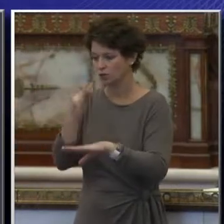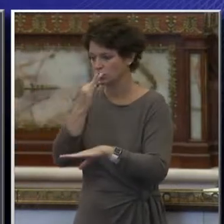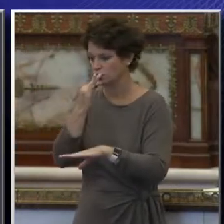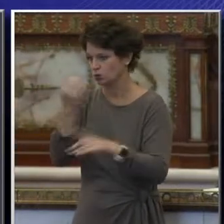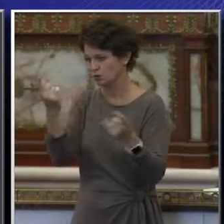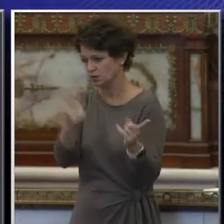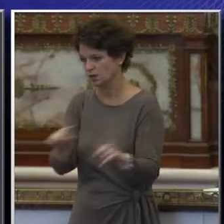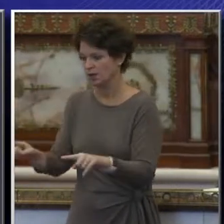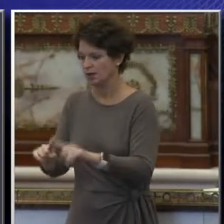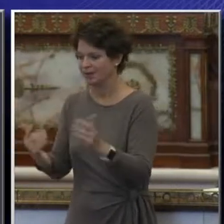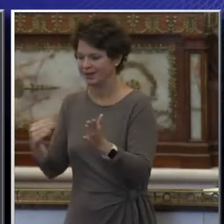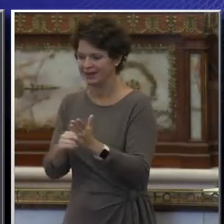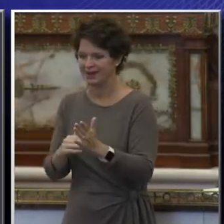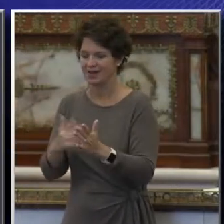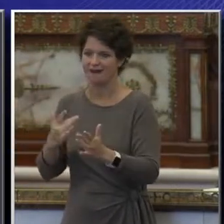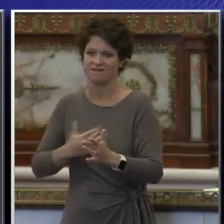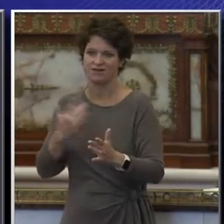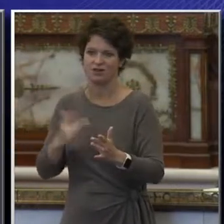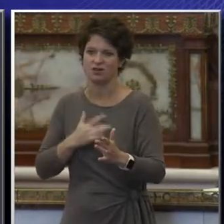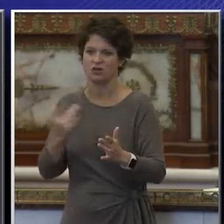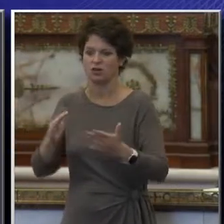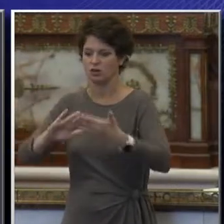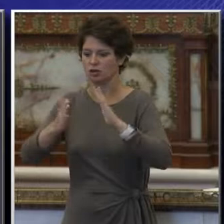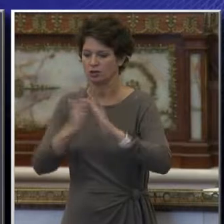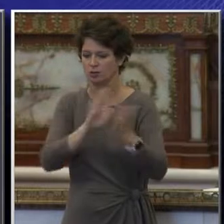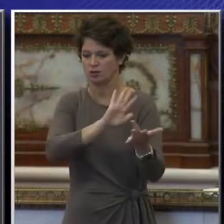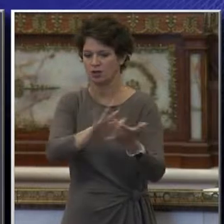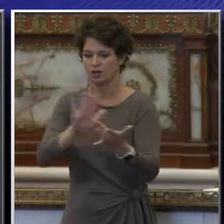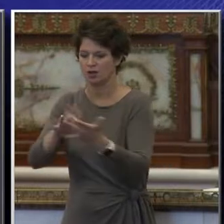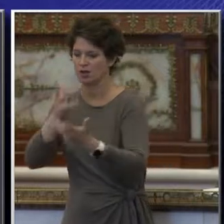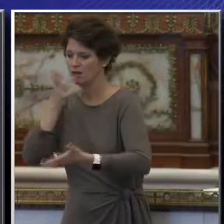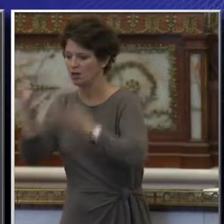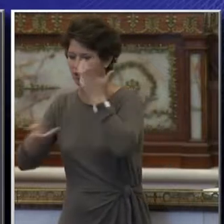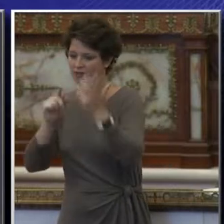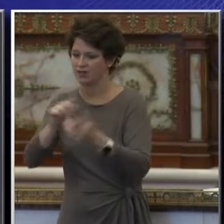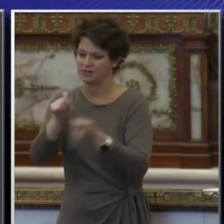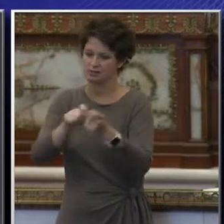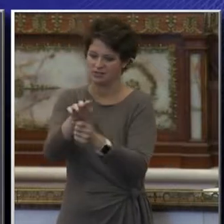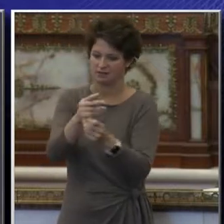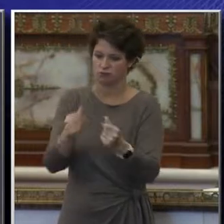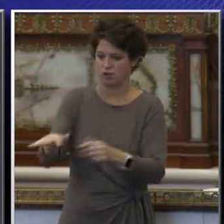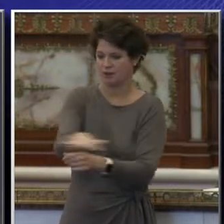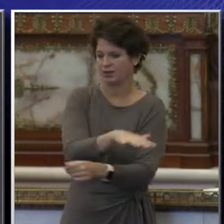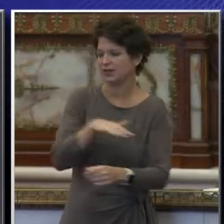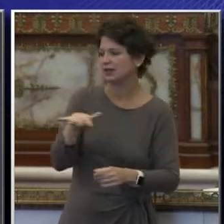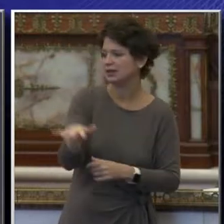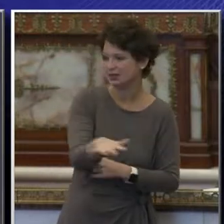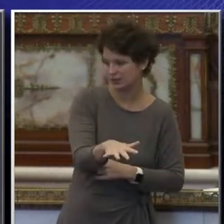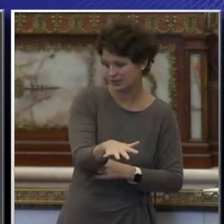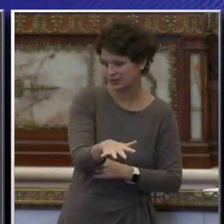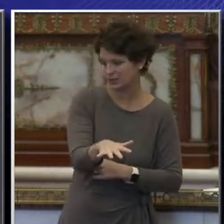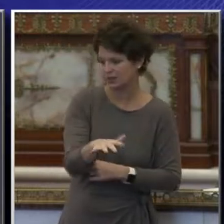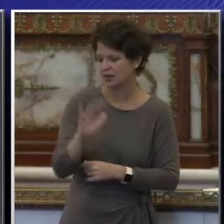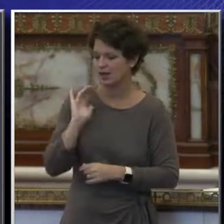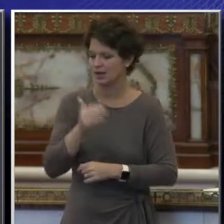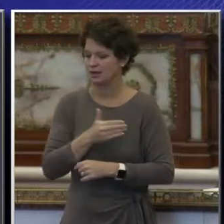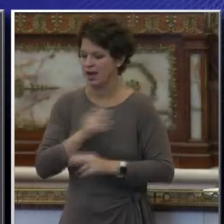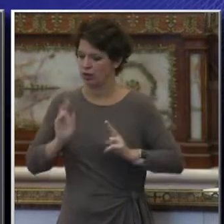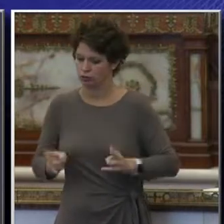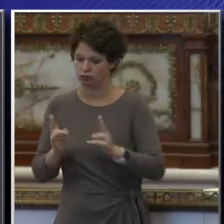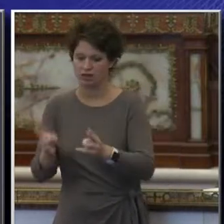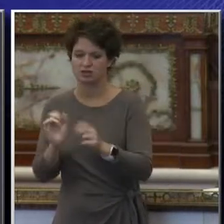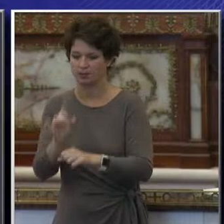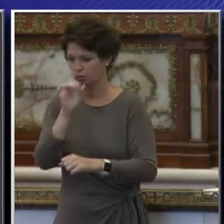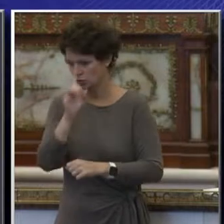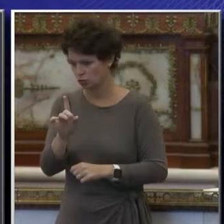I just feel like there was so much community outcry on this particular parcel. And in our rush to this, I want to